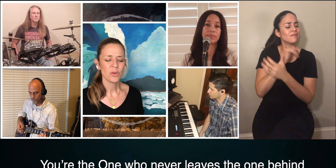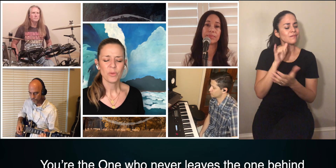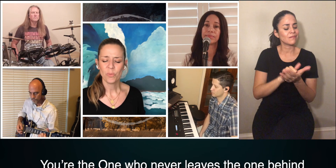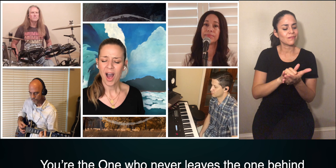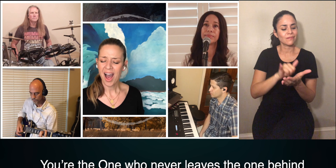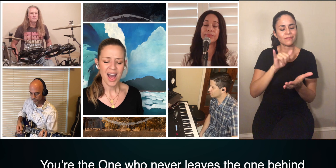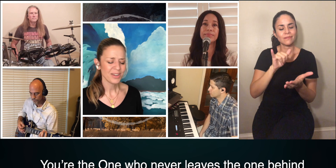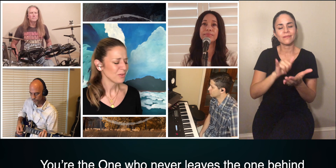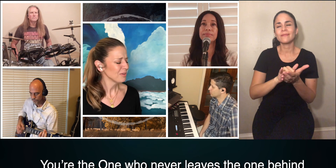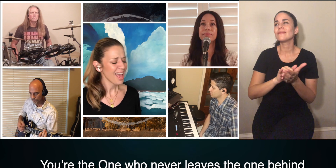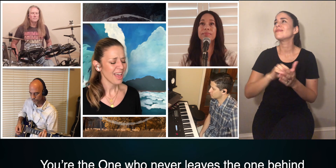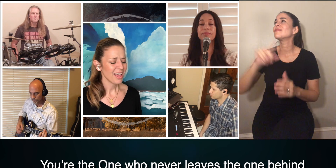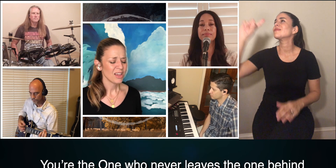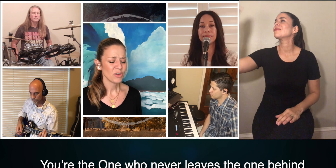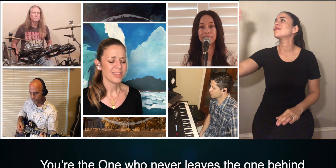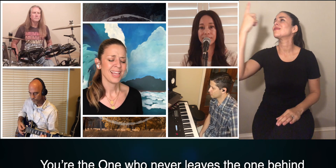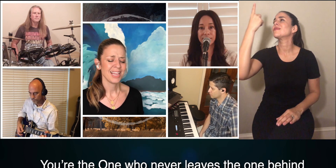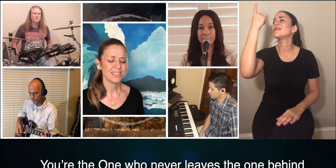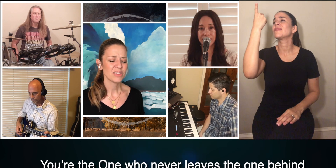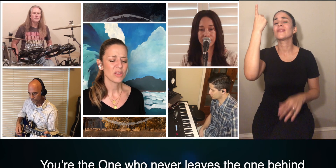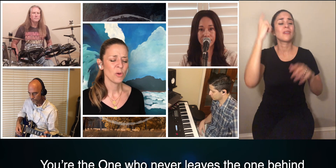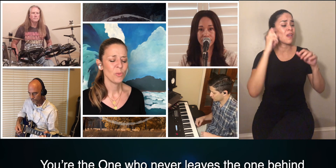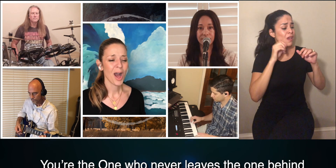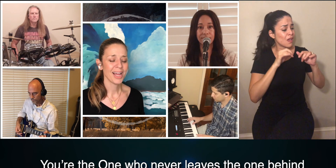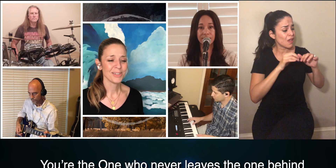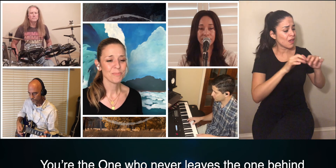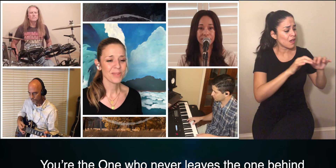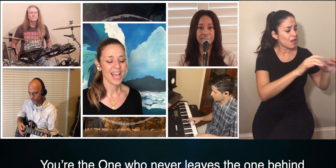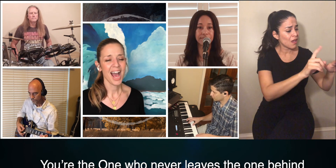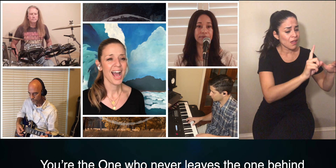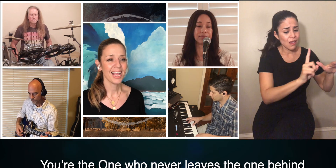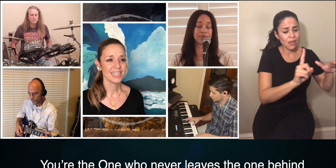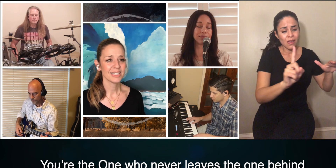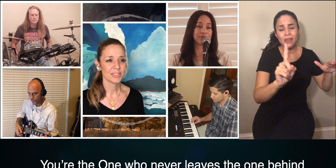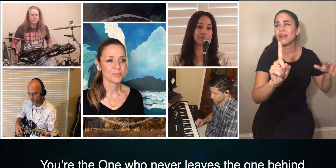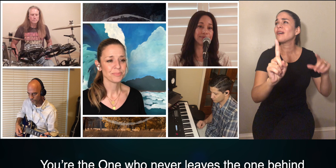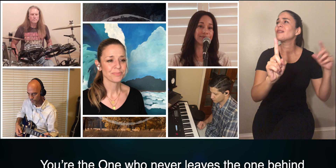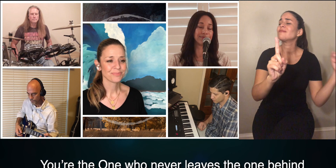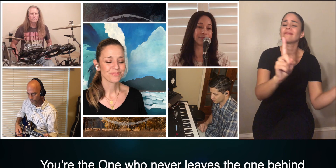desire? You're the one who never leaves the one behind.